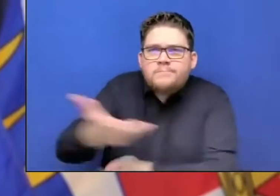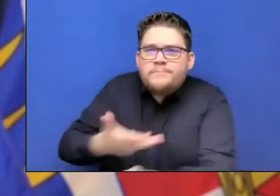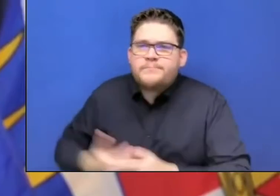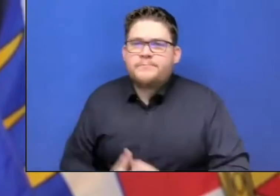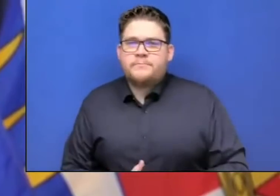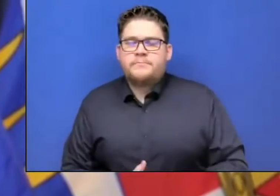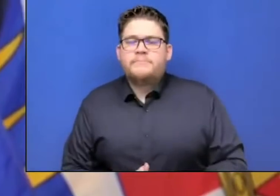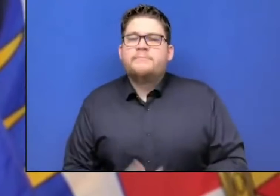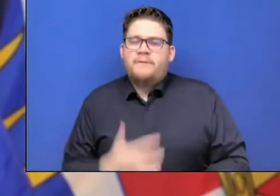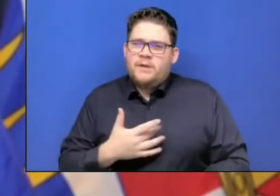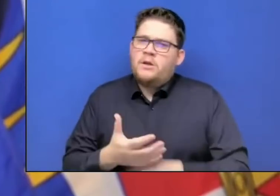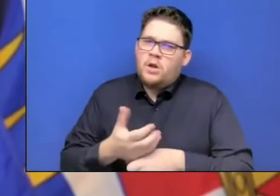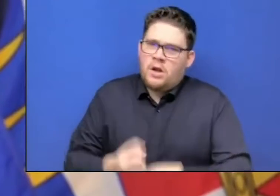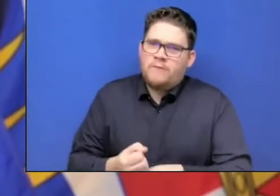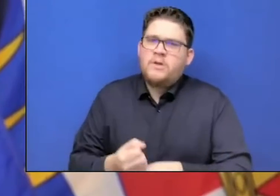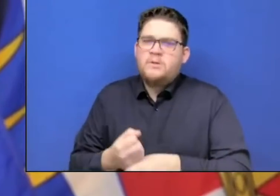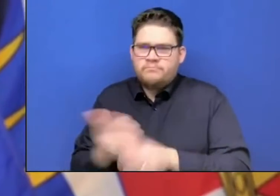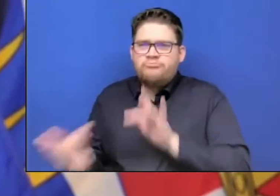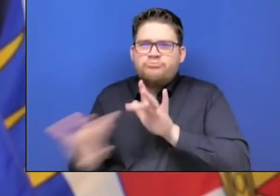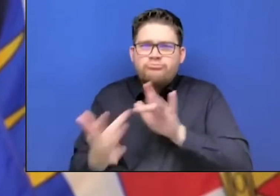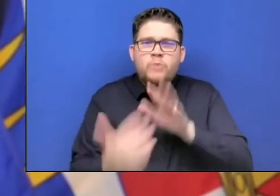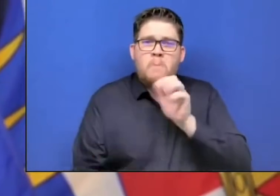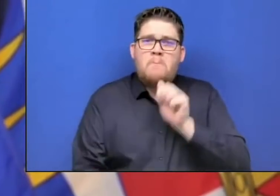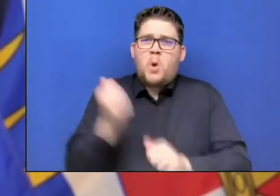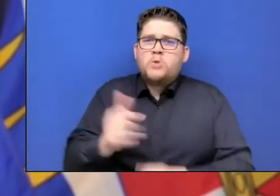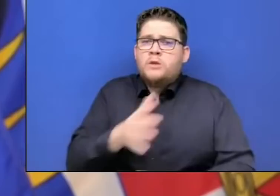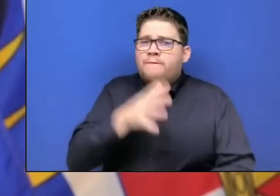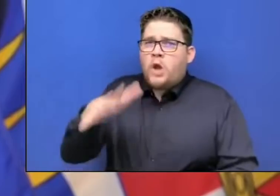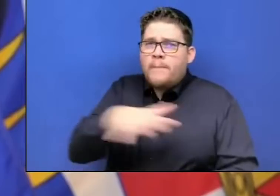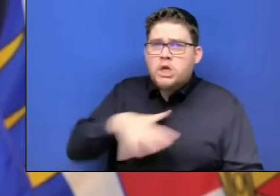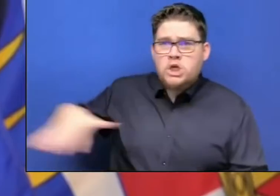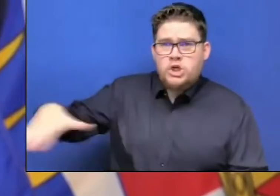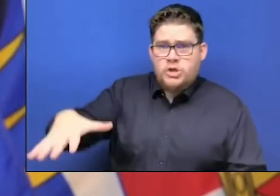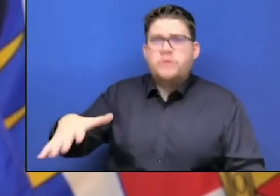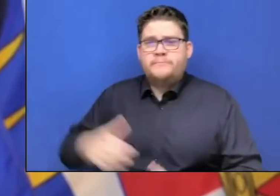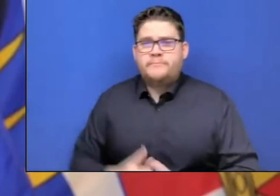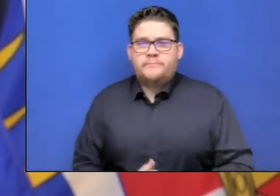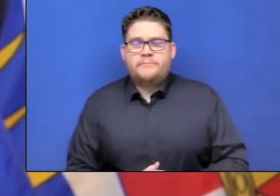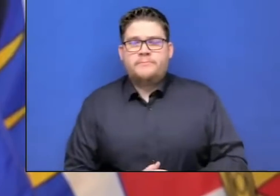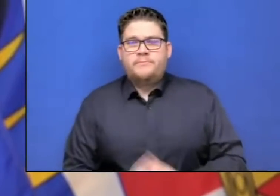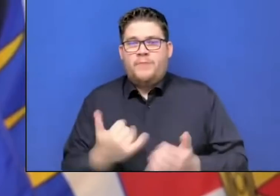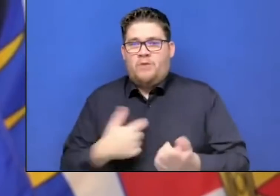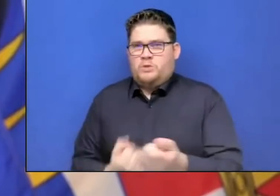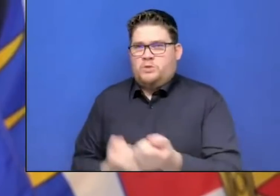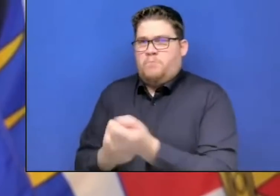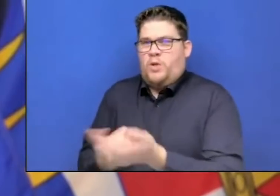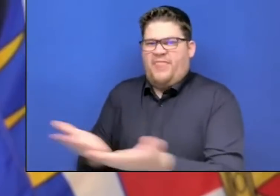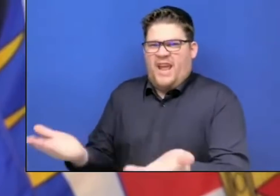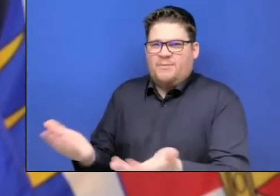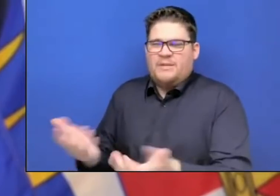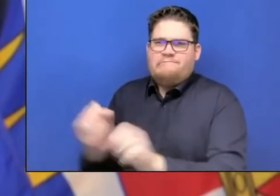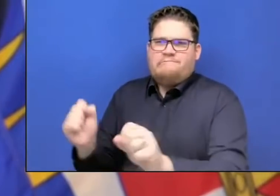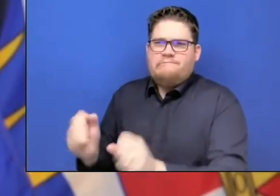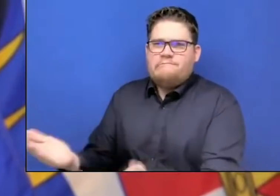most commodity groups, and people understand that we're there with them. Our commitment in the ministry is to make sure that